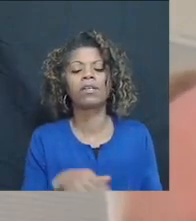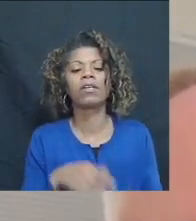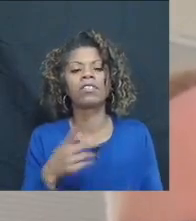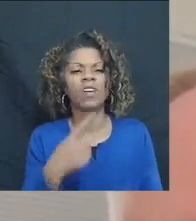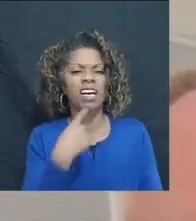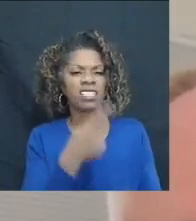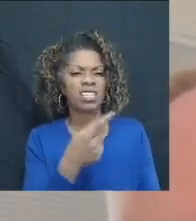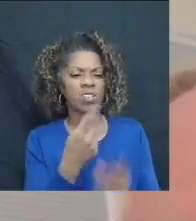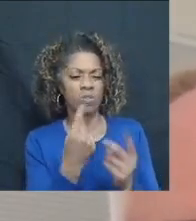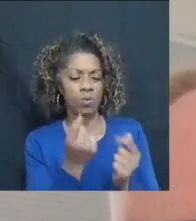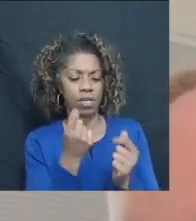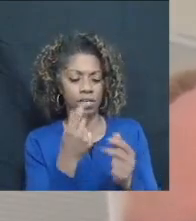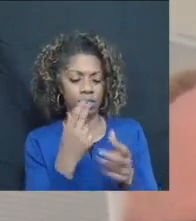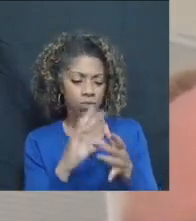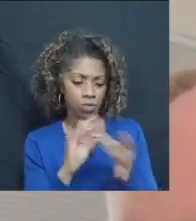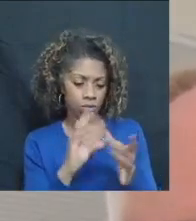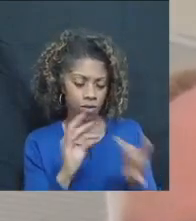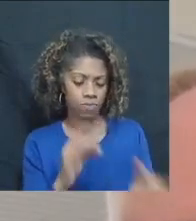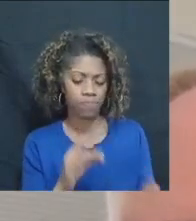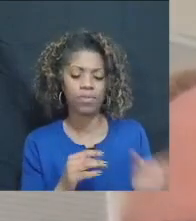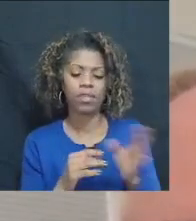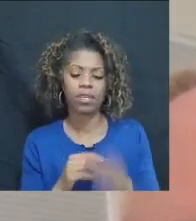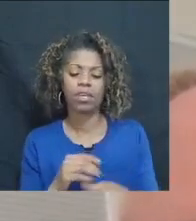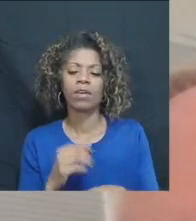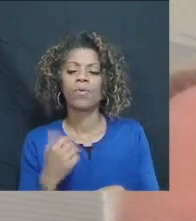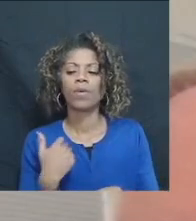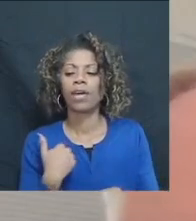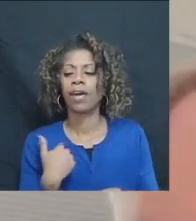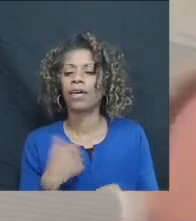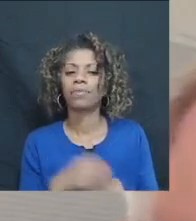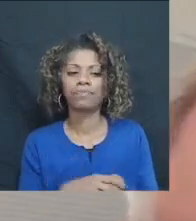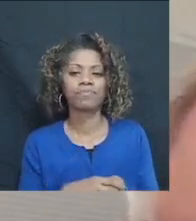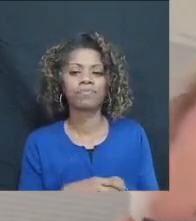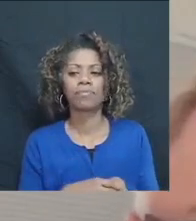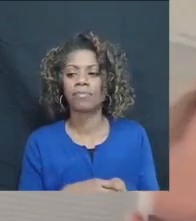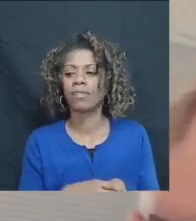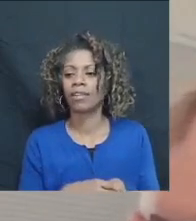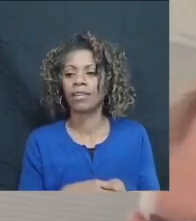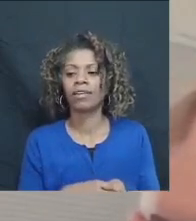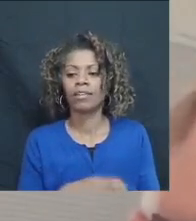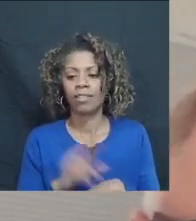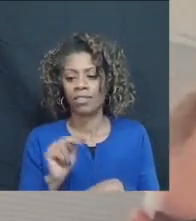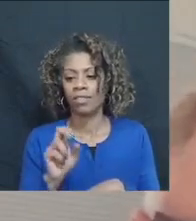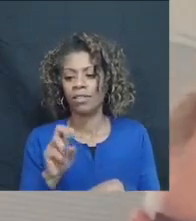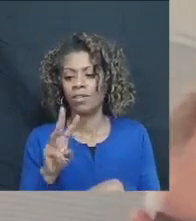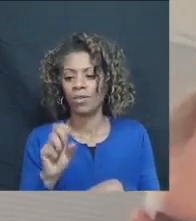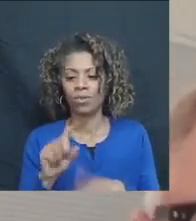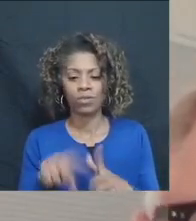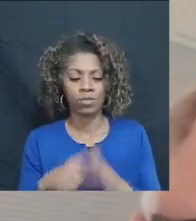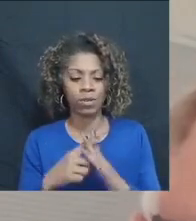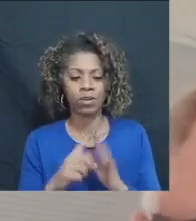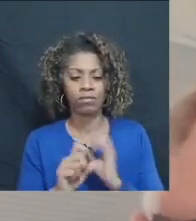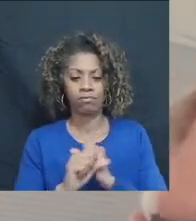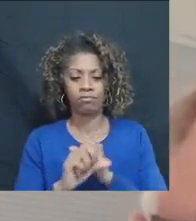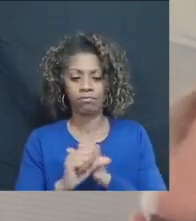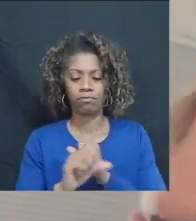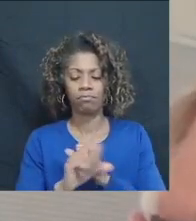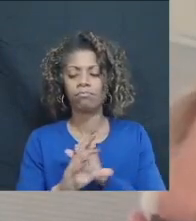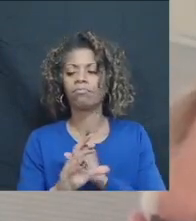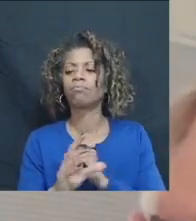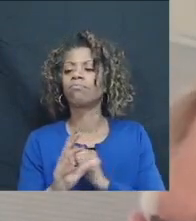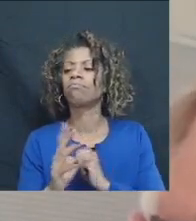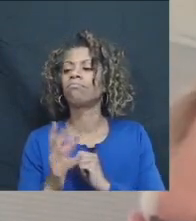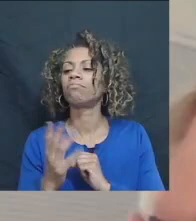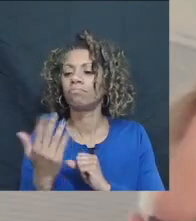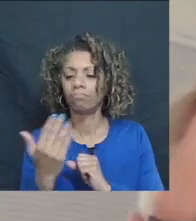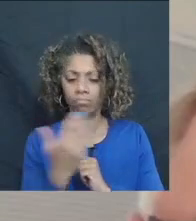news, starting to tell the public that we had this novel influenza virus, and I met with the governor at 7:30 on a Monday